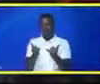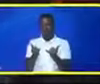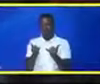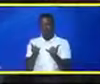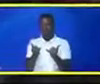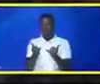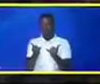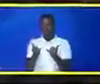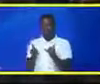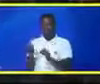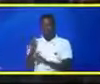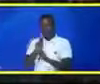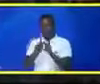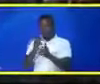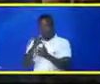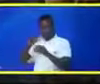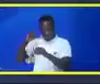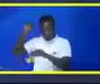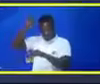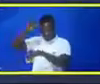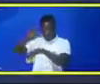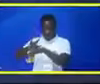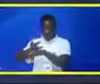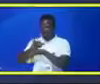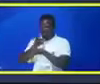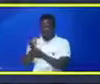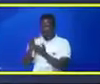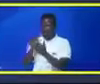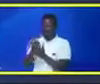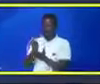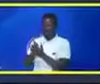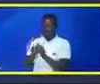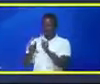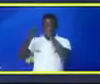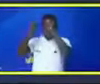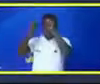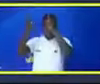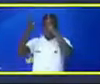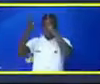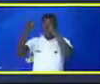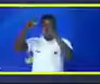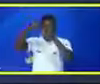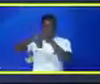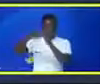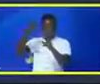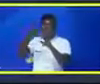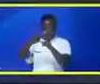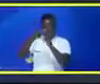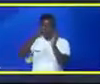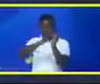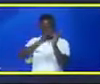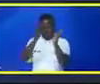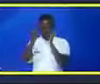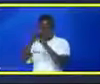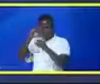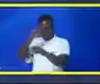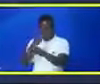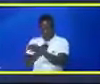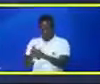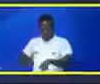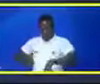Just help those under the anointing. You don't have to bring them out again. Father, in the name of Jesus, the Son of the living